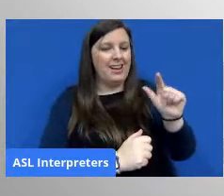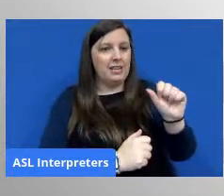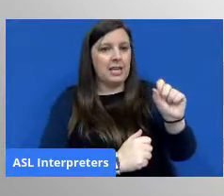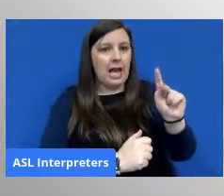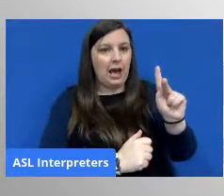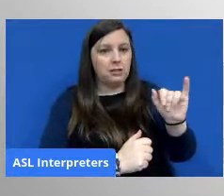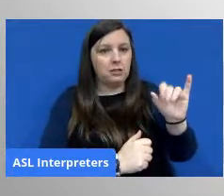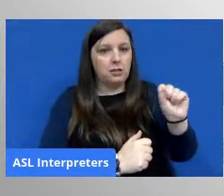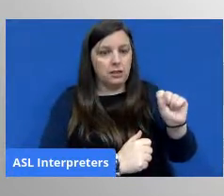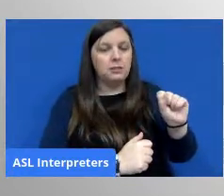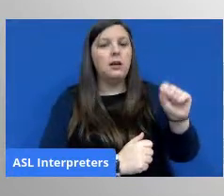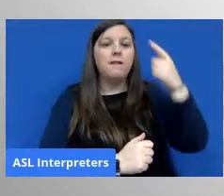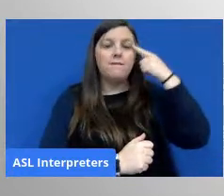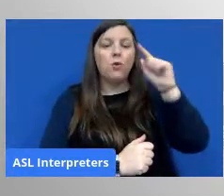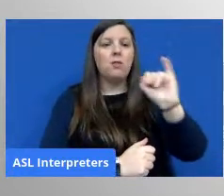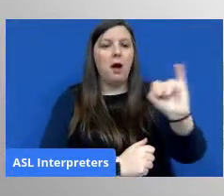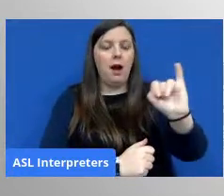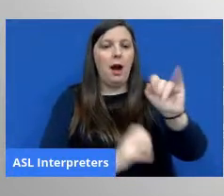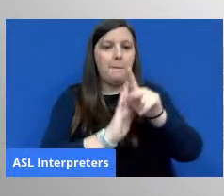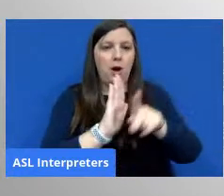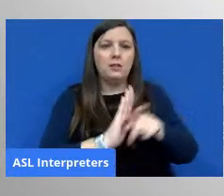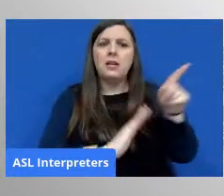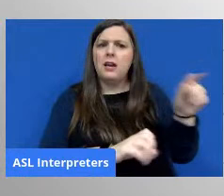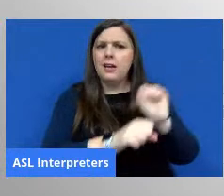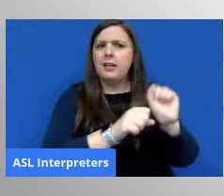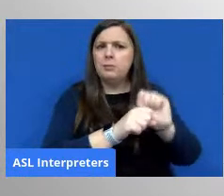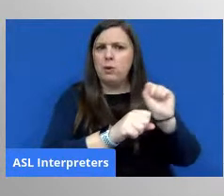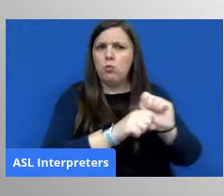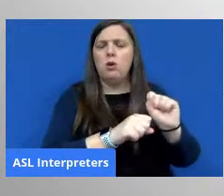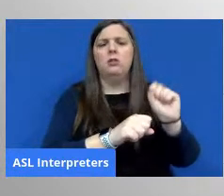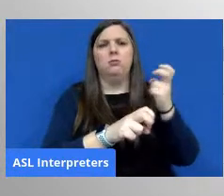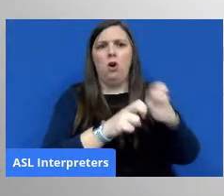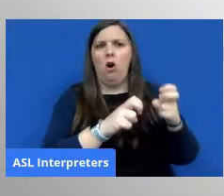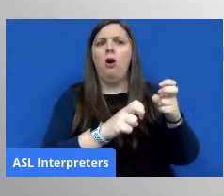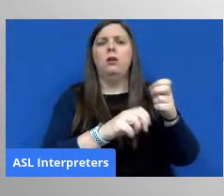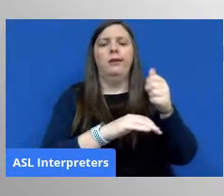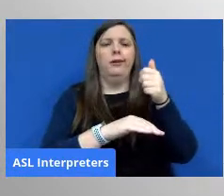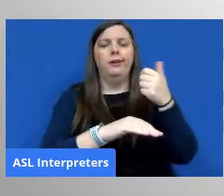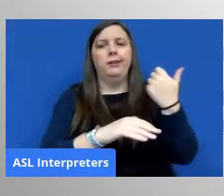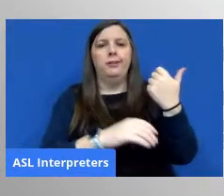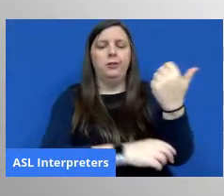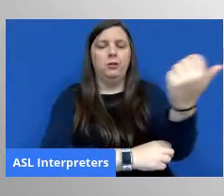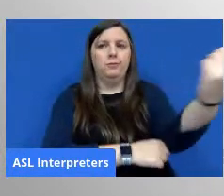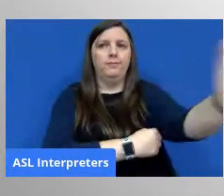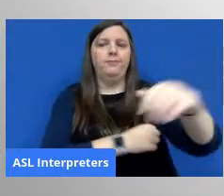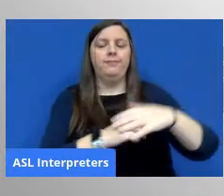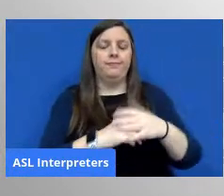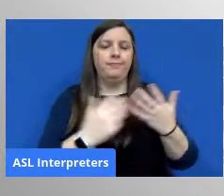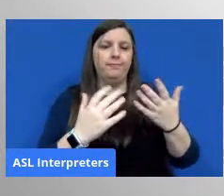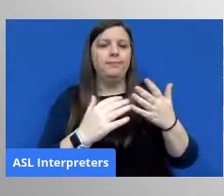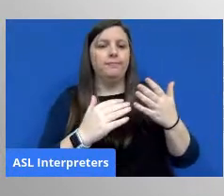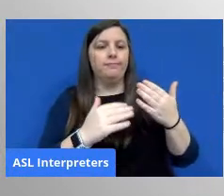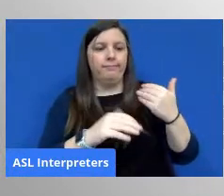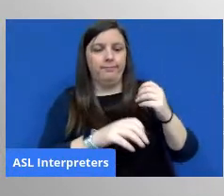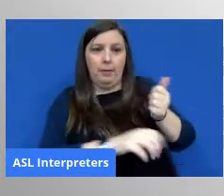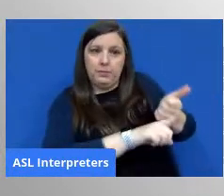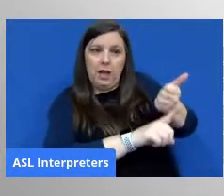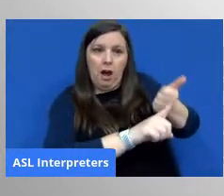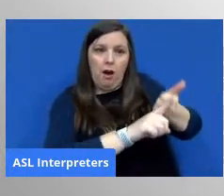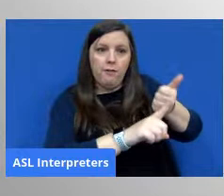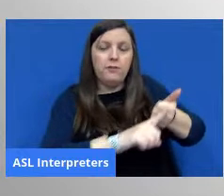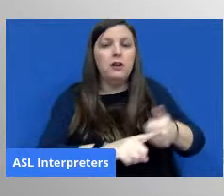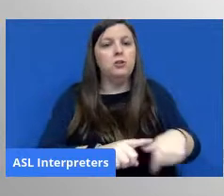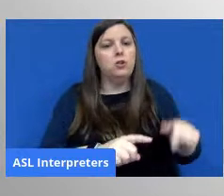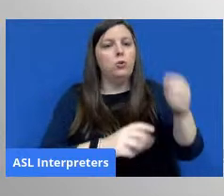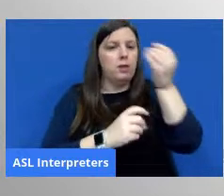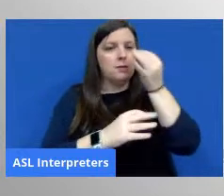very busy, to really address some of the out-of-date I policies. So that's what you can expect in the March